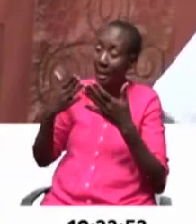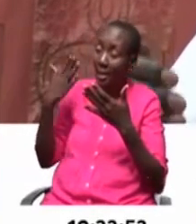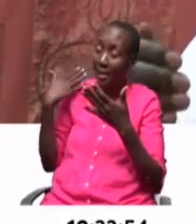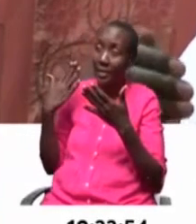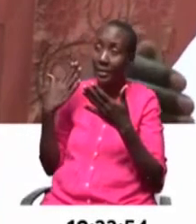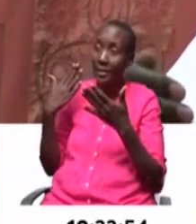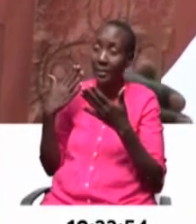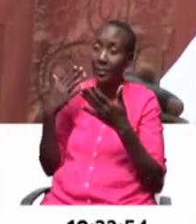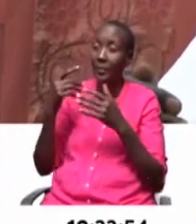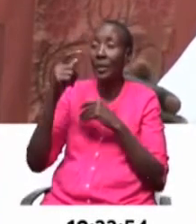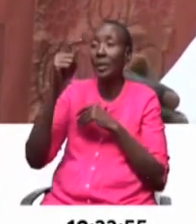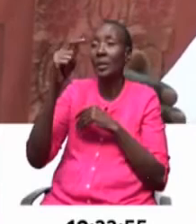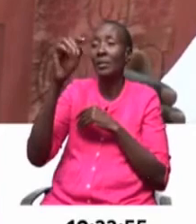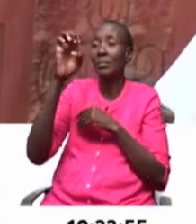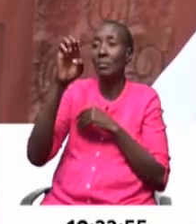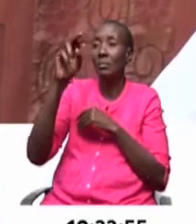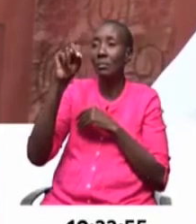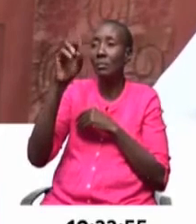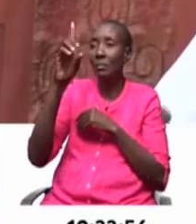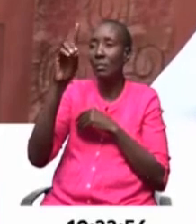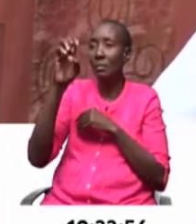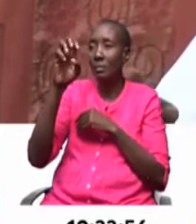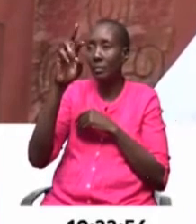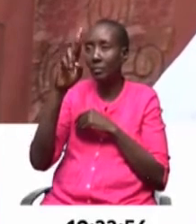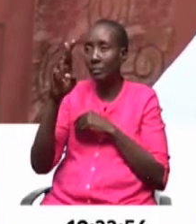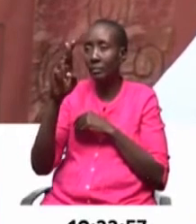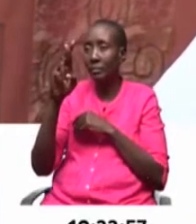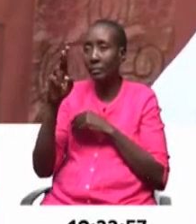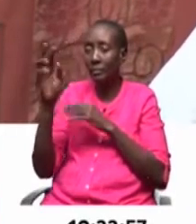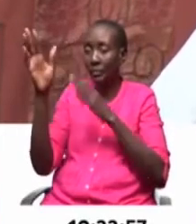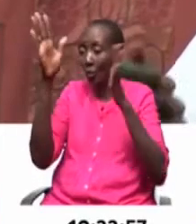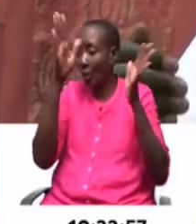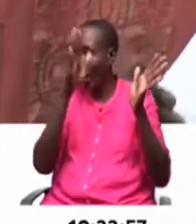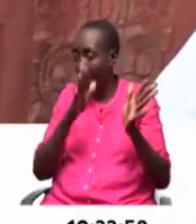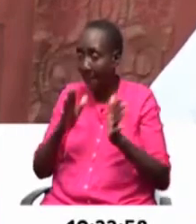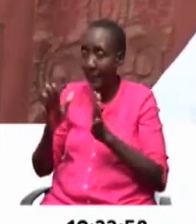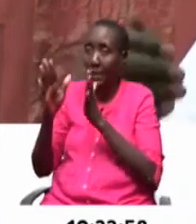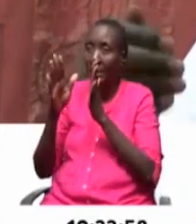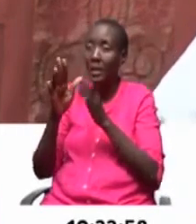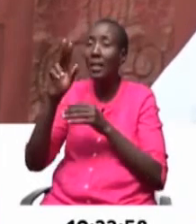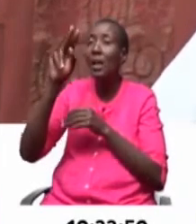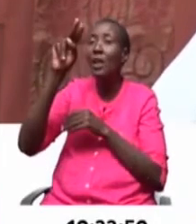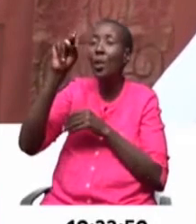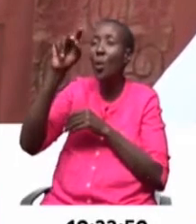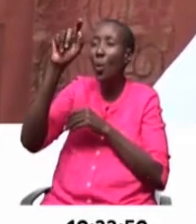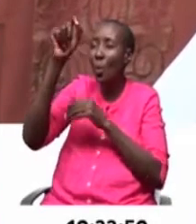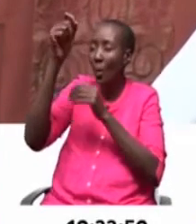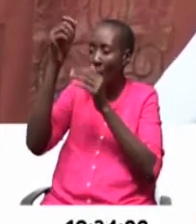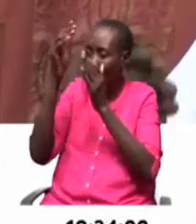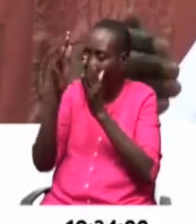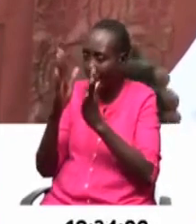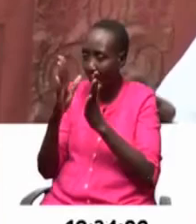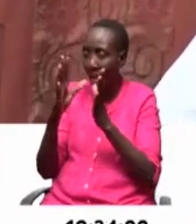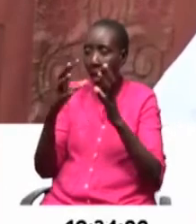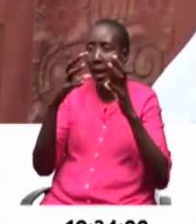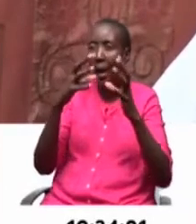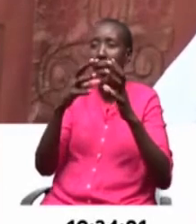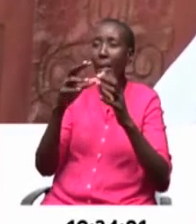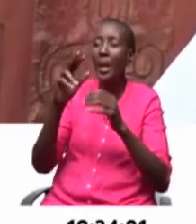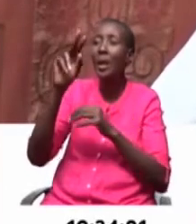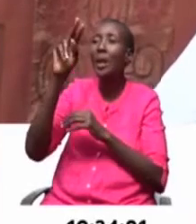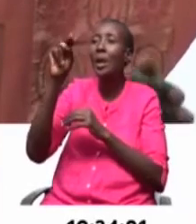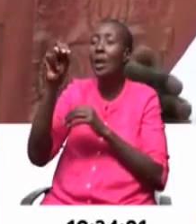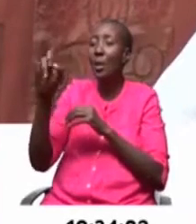the tenders were drafted in such a way that no Kenyan company, no local